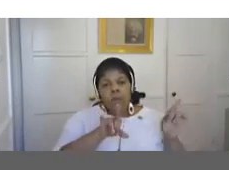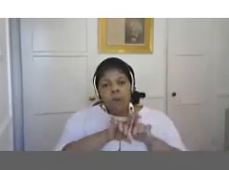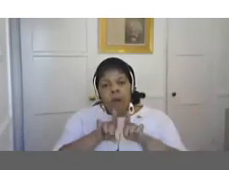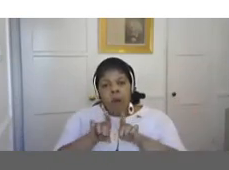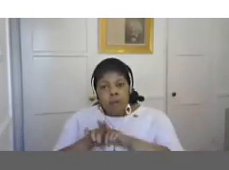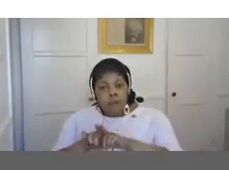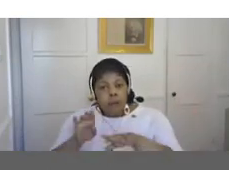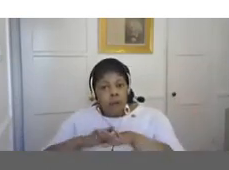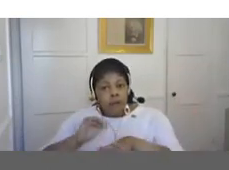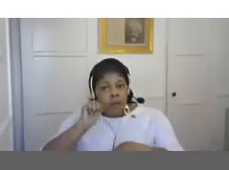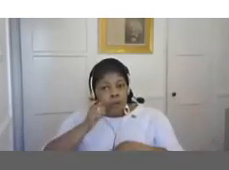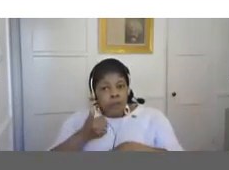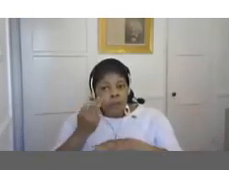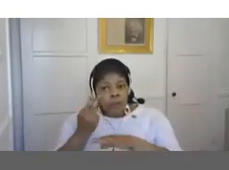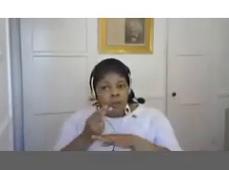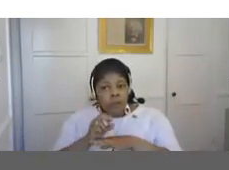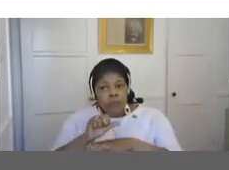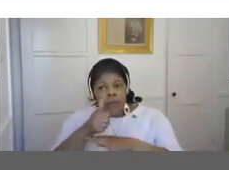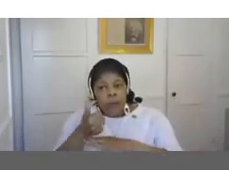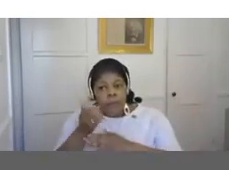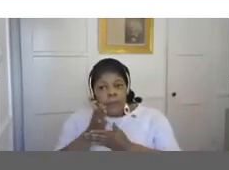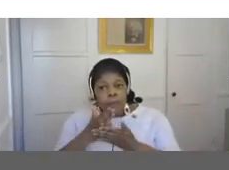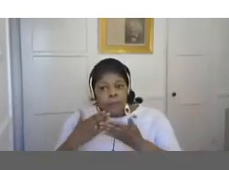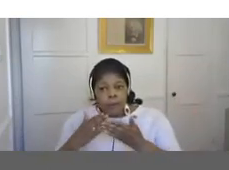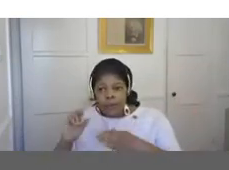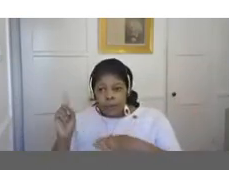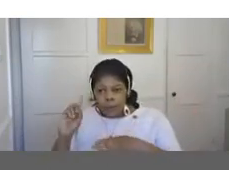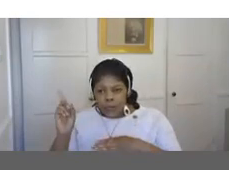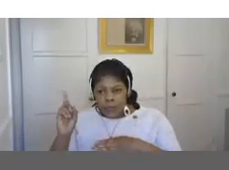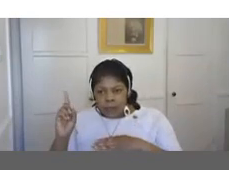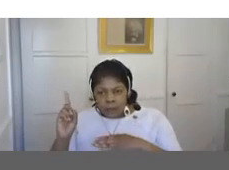tomorrow, there's another feature that's underneath the,